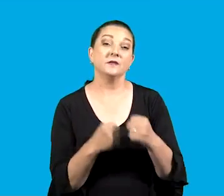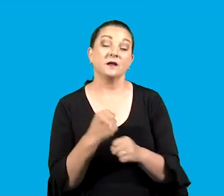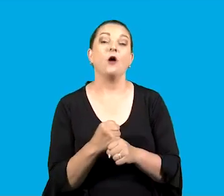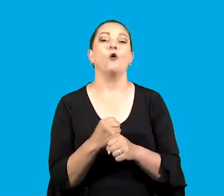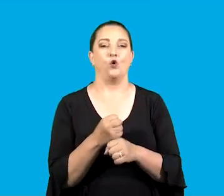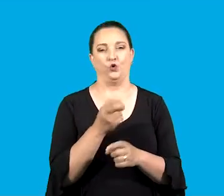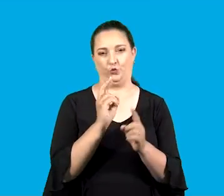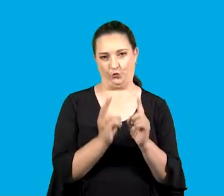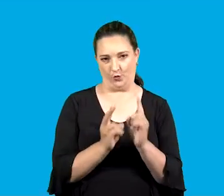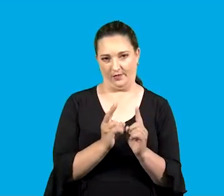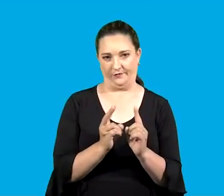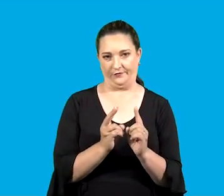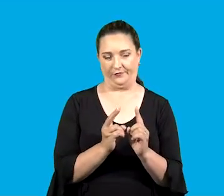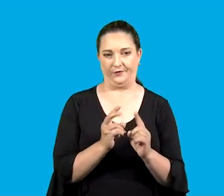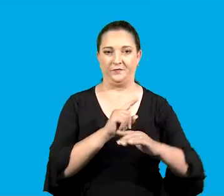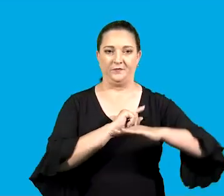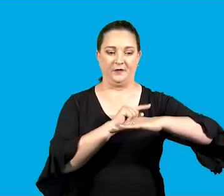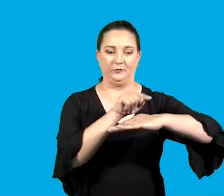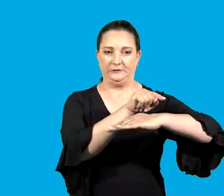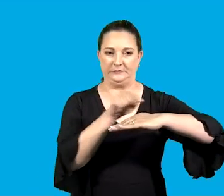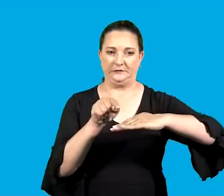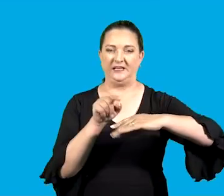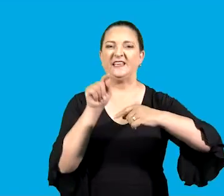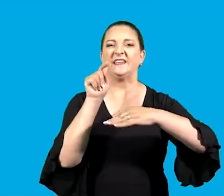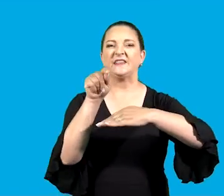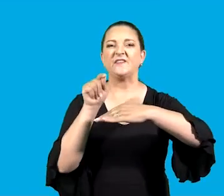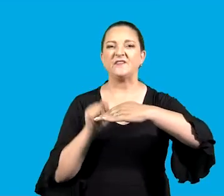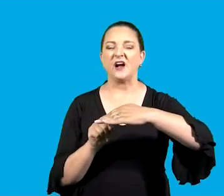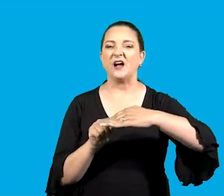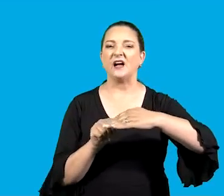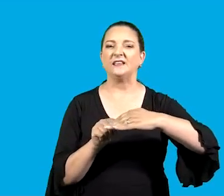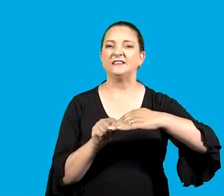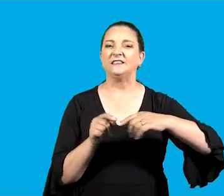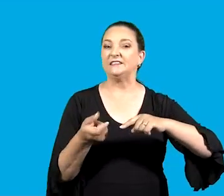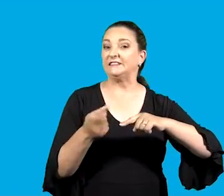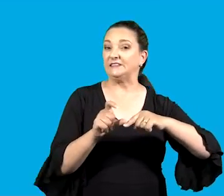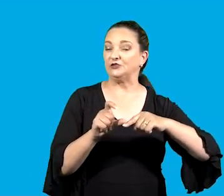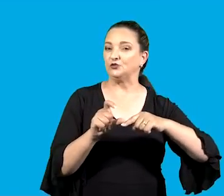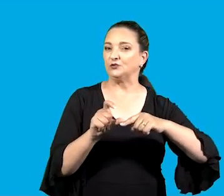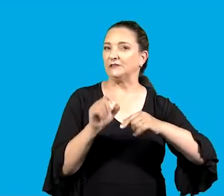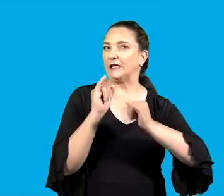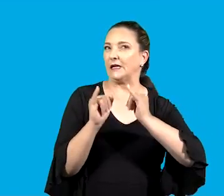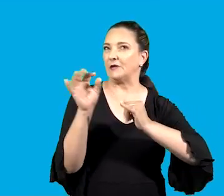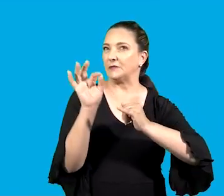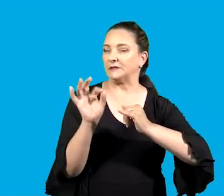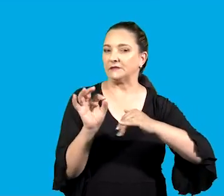year, which is 12, and then you divide that by the interest rate, which is 11%. 11%